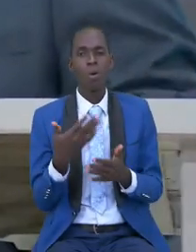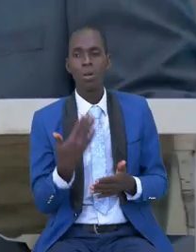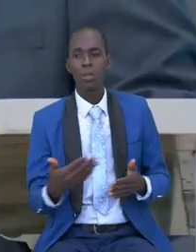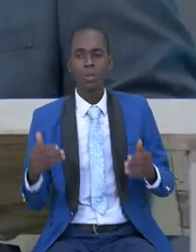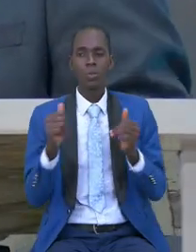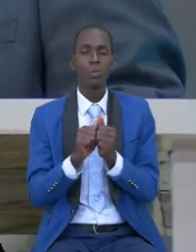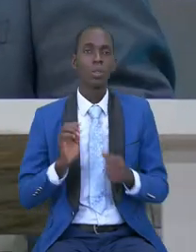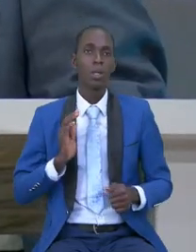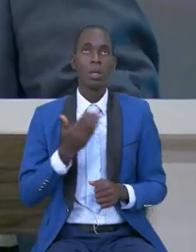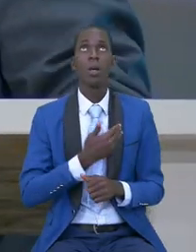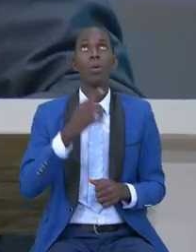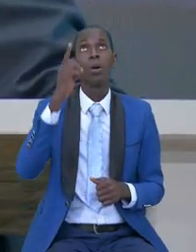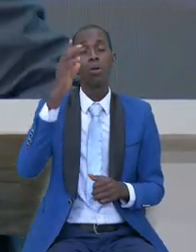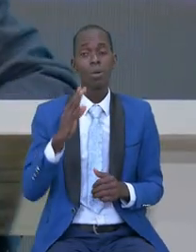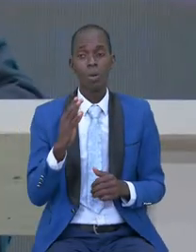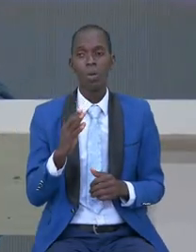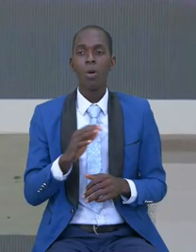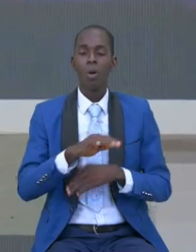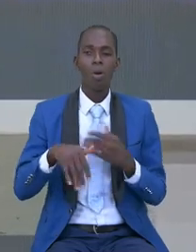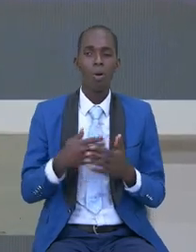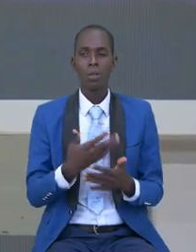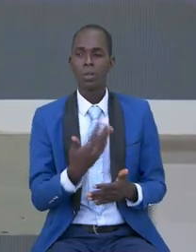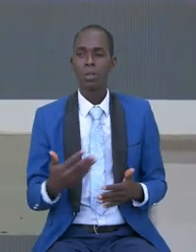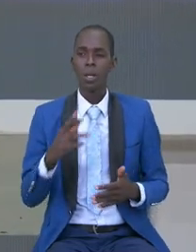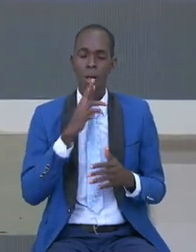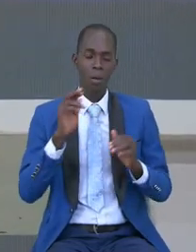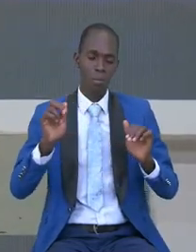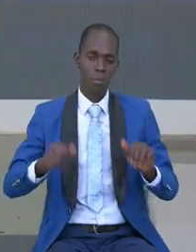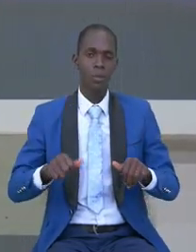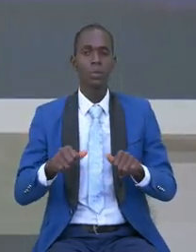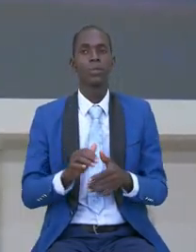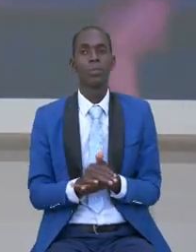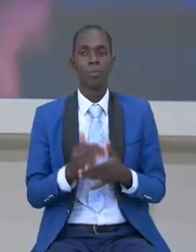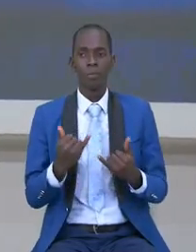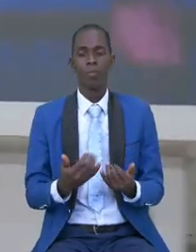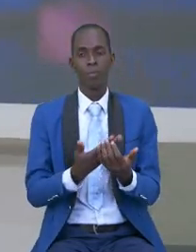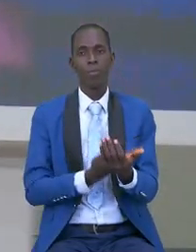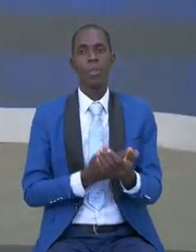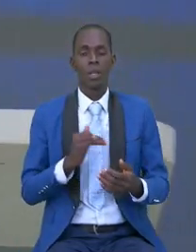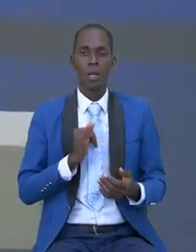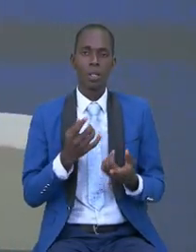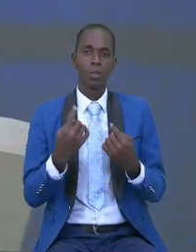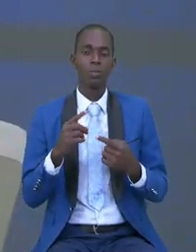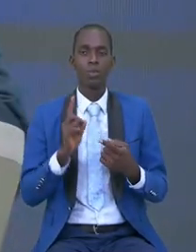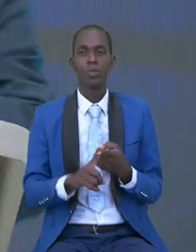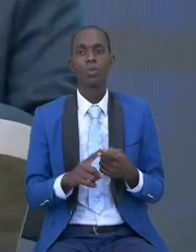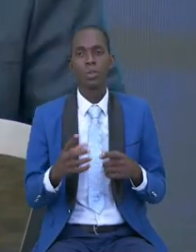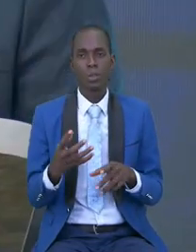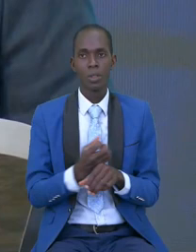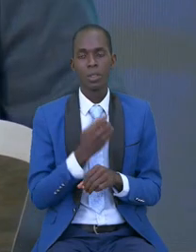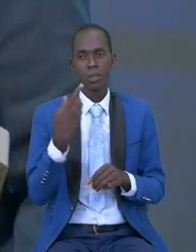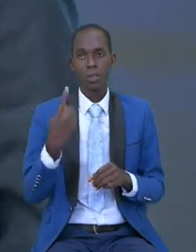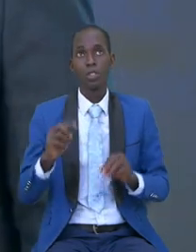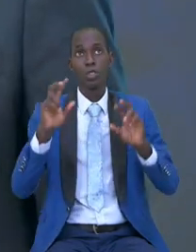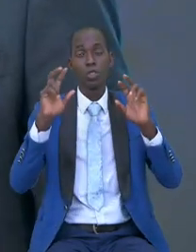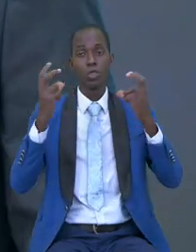God, all things are possible. This morning I come to take the subject